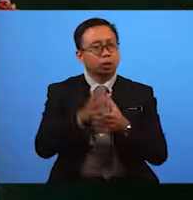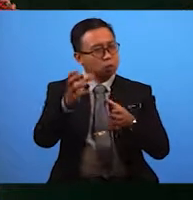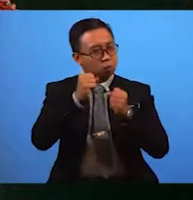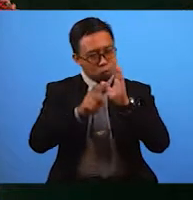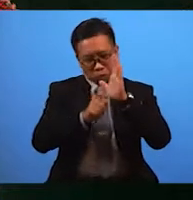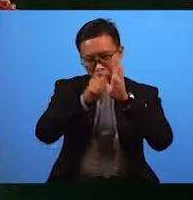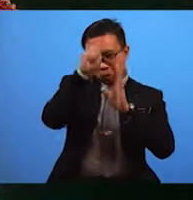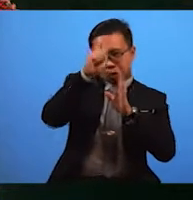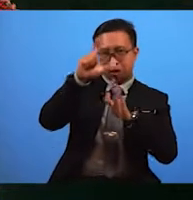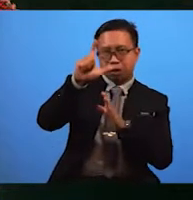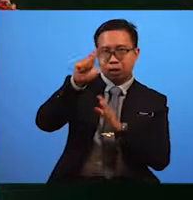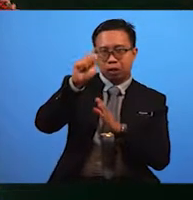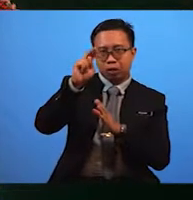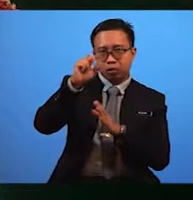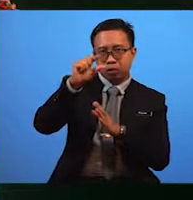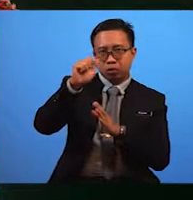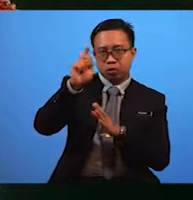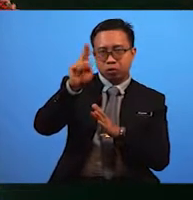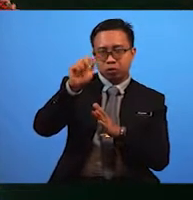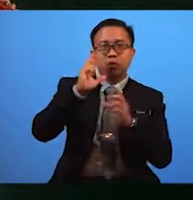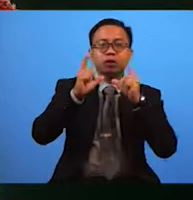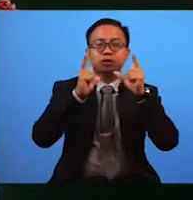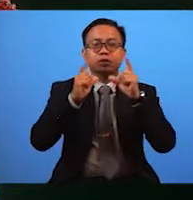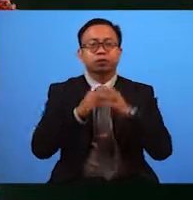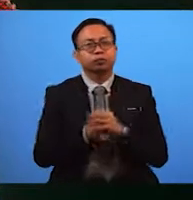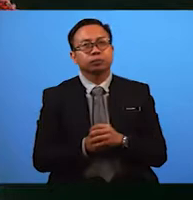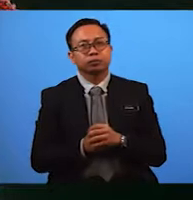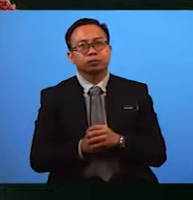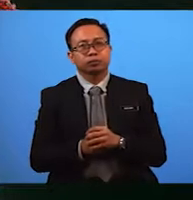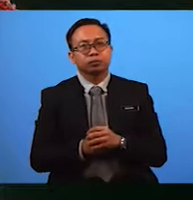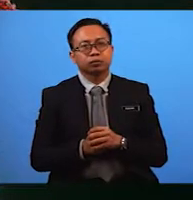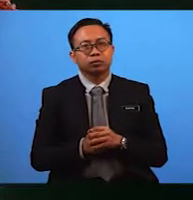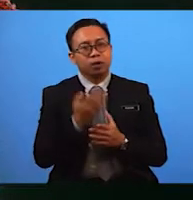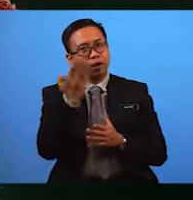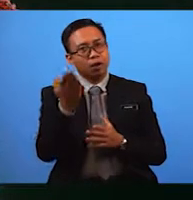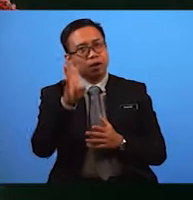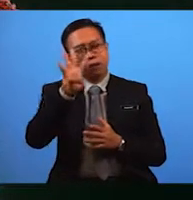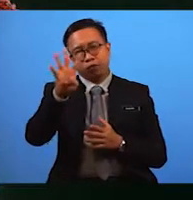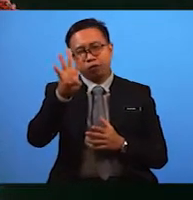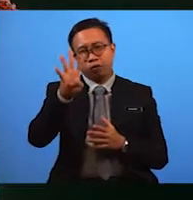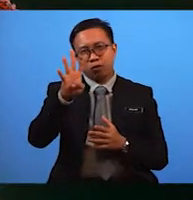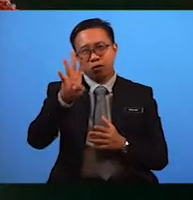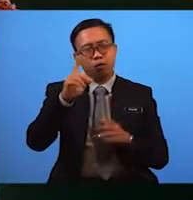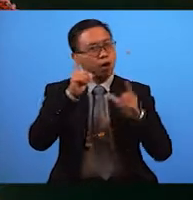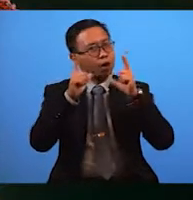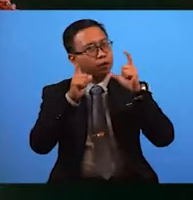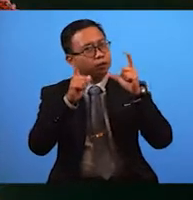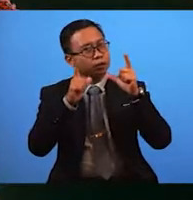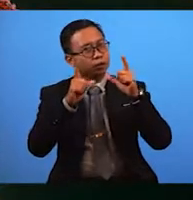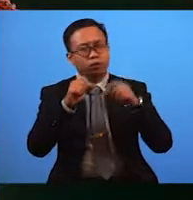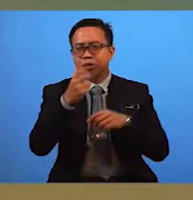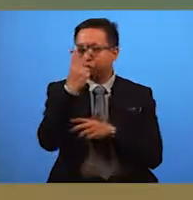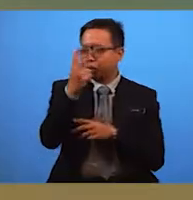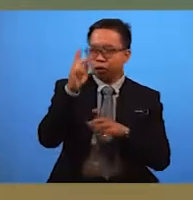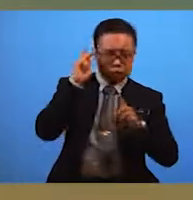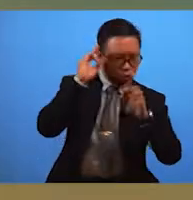for language. Nothing is impossible, boys and girls. There are 4 aspects of language we need to pay attention